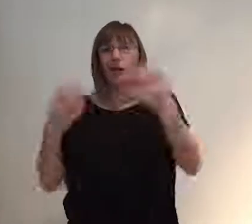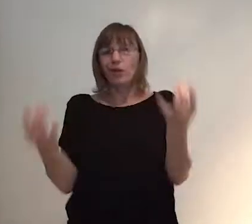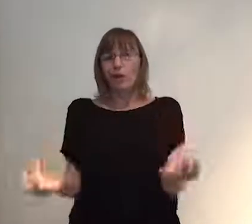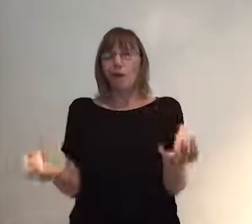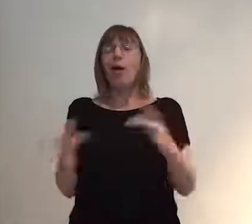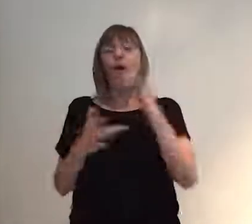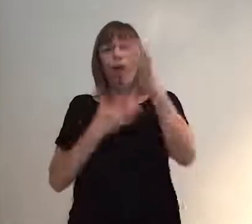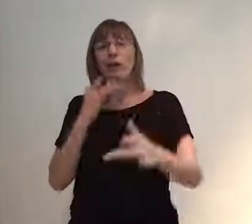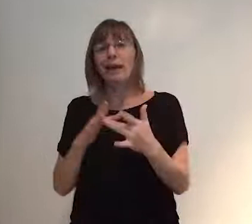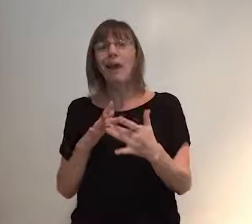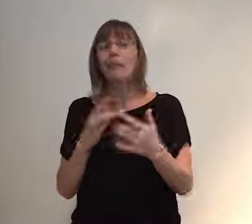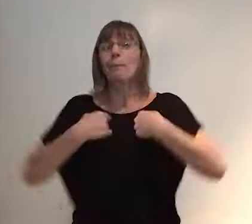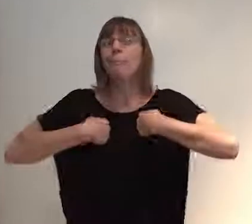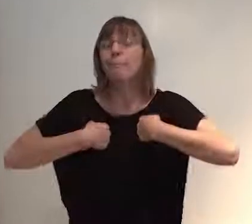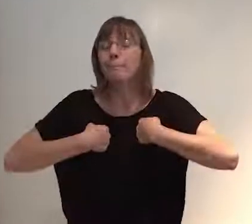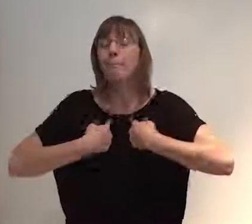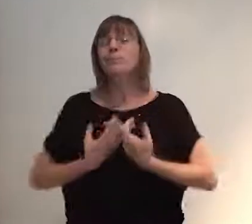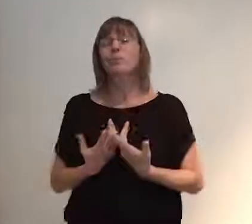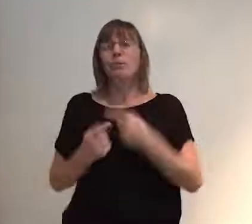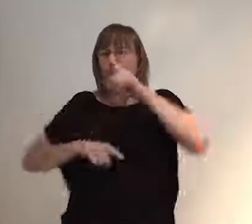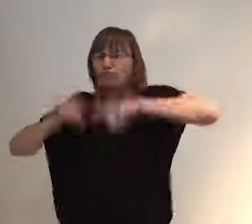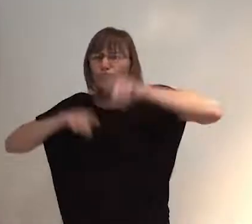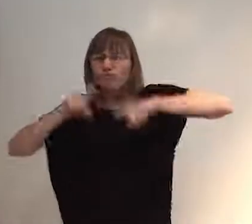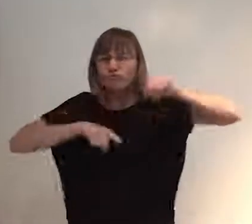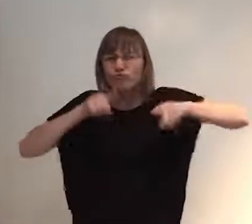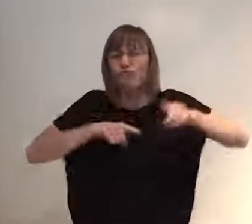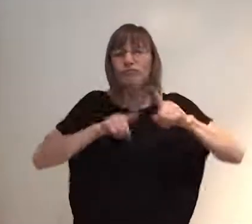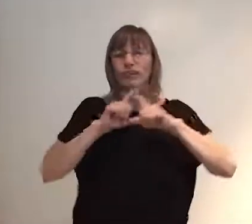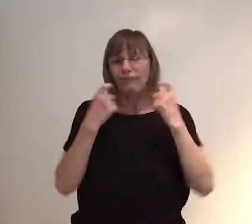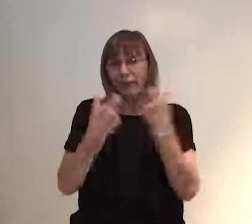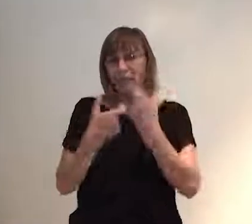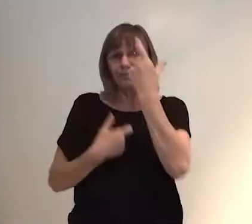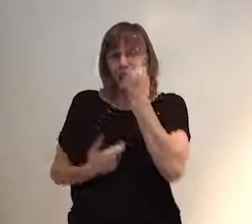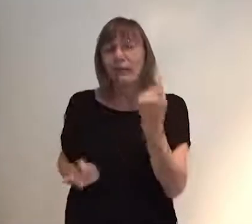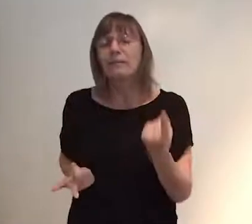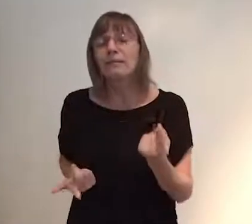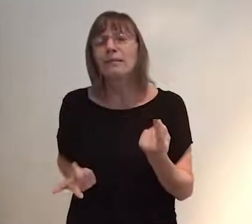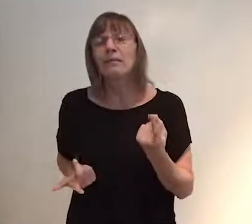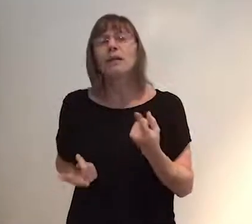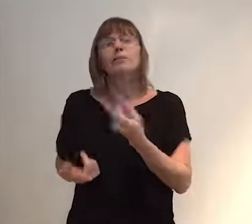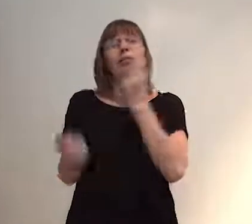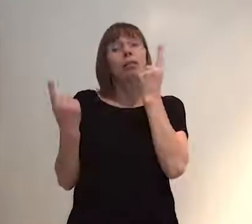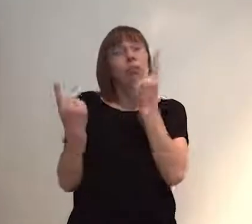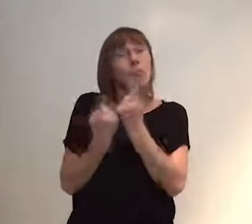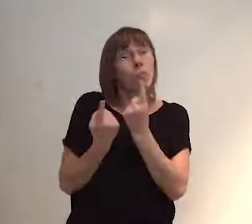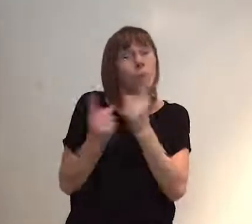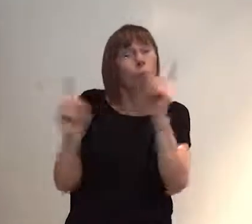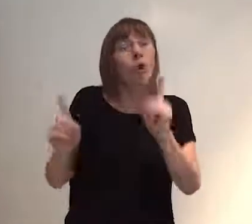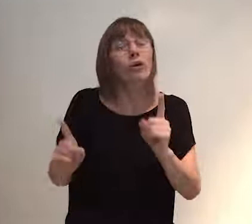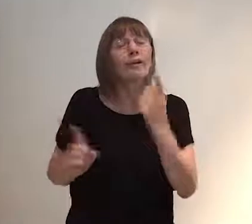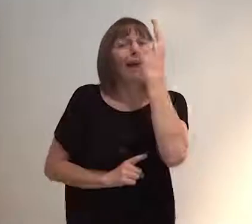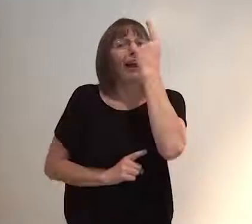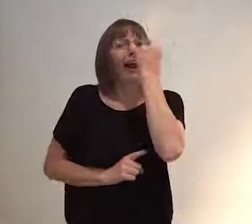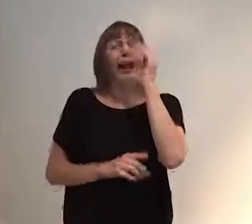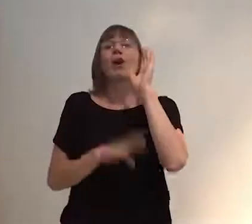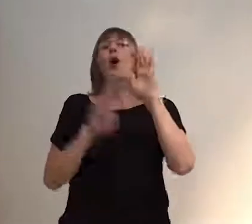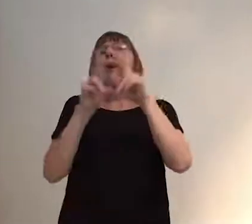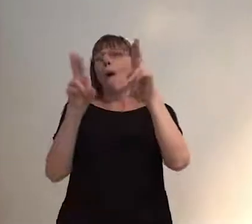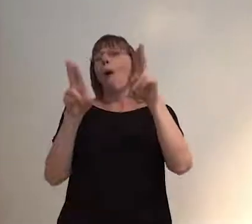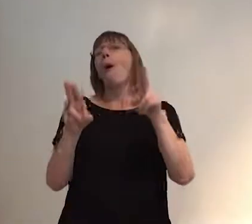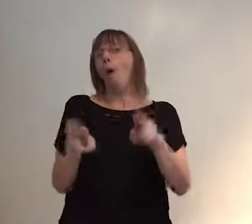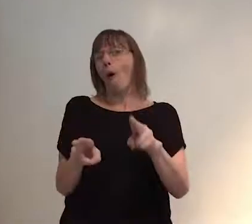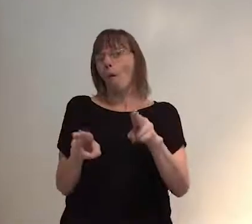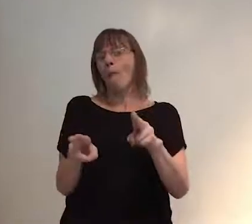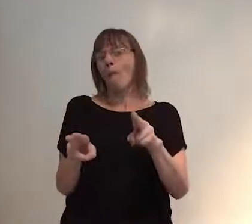yoga online with me. And there's all kinds of different yoga classes. And the beauty is that you can do it from the